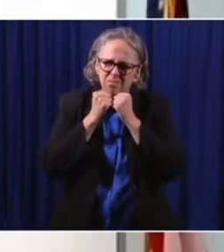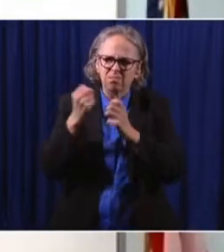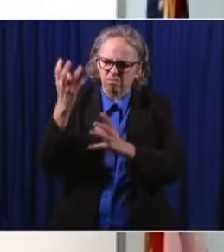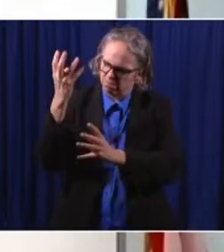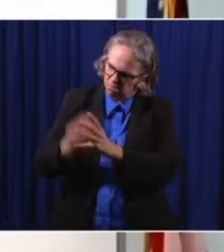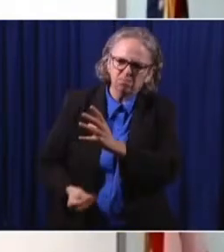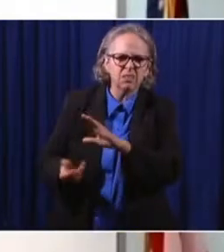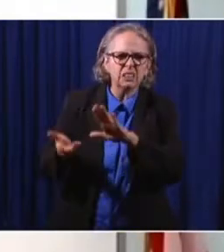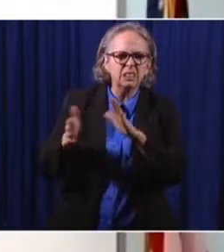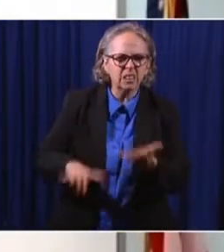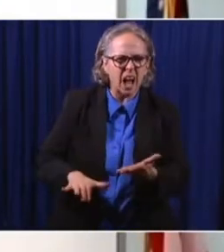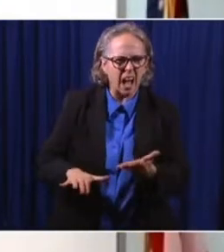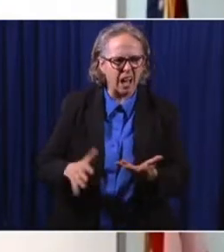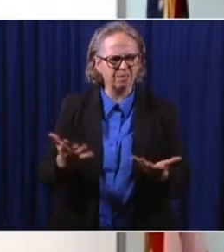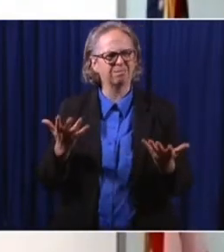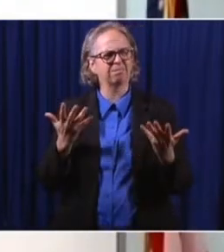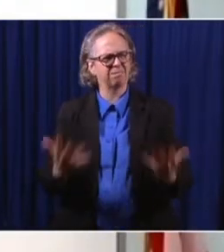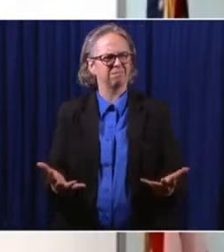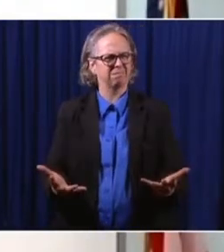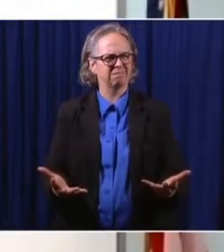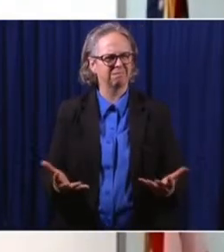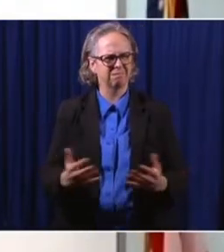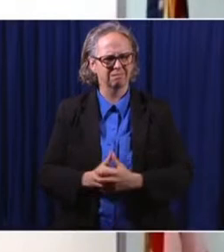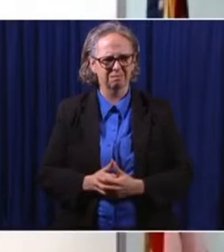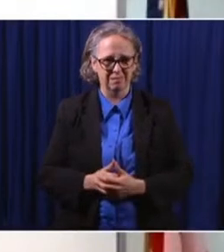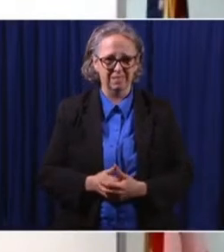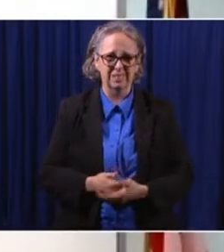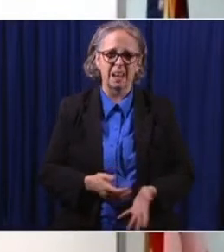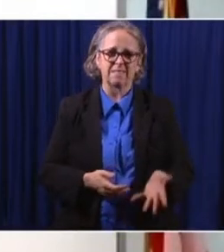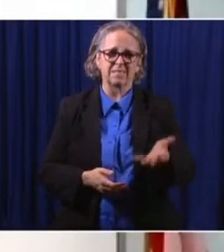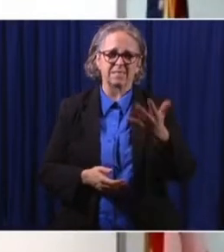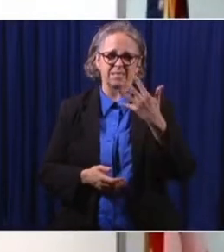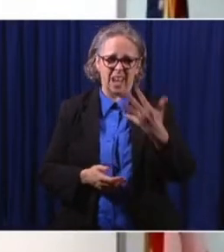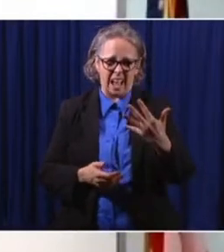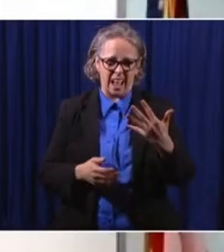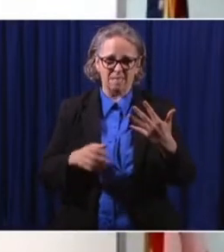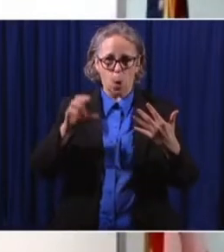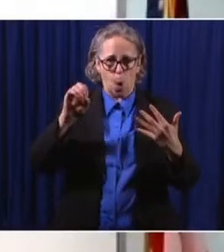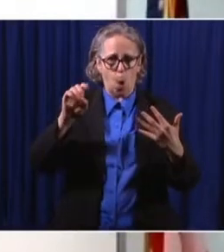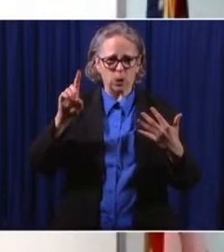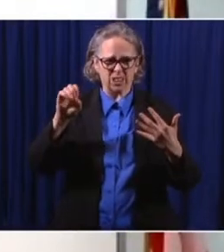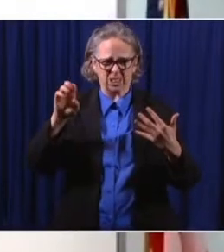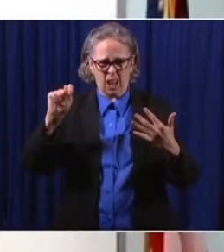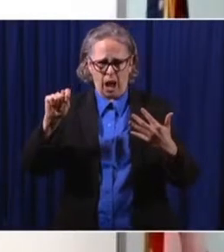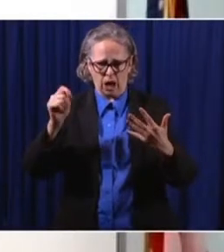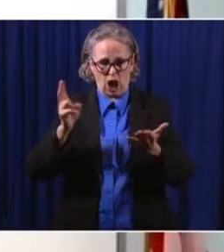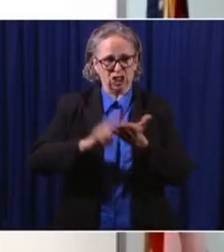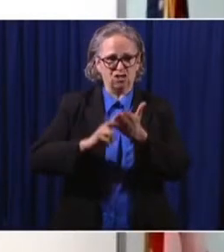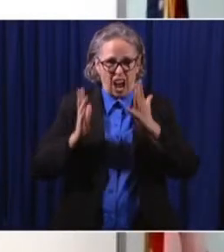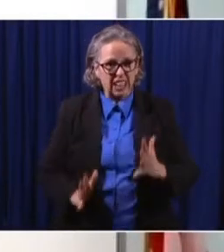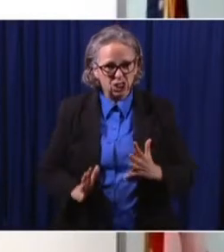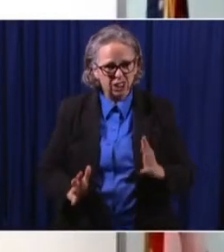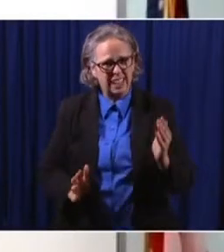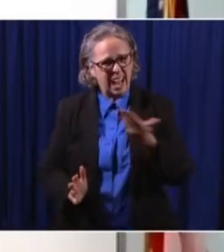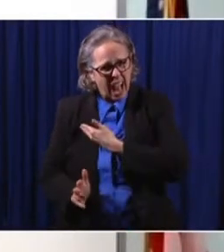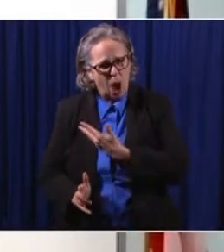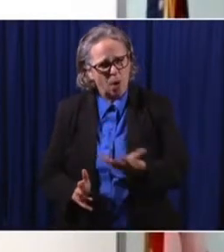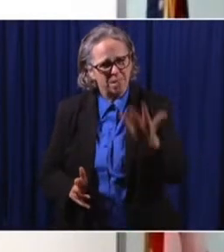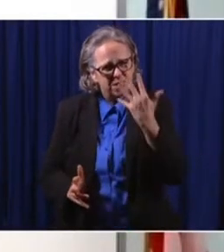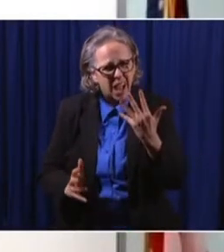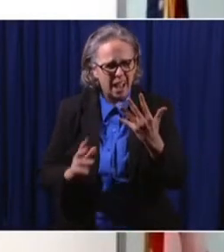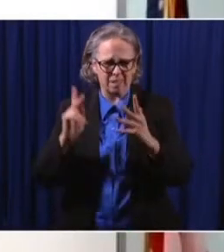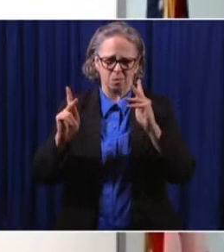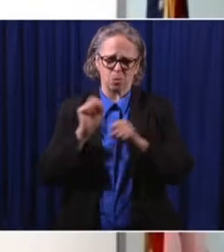construction zones, 5 of them being ODOT contractors. As you noted, to better